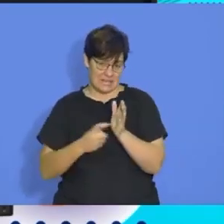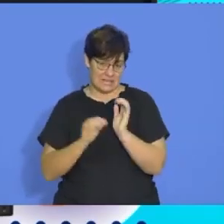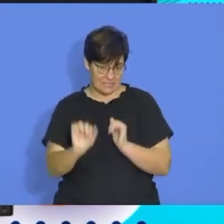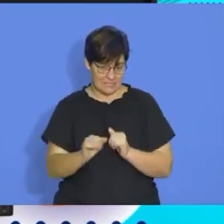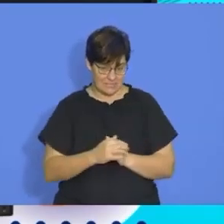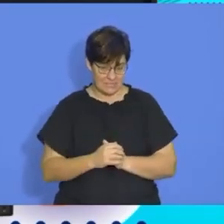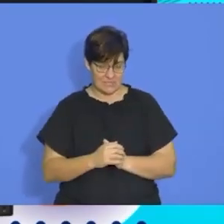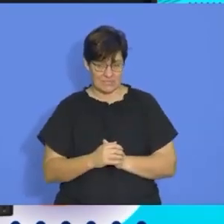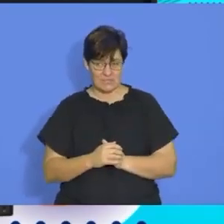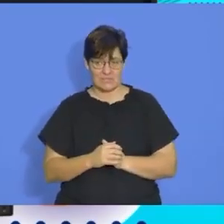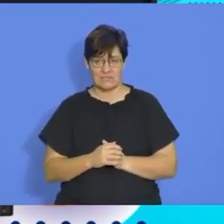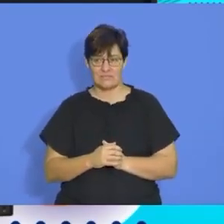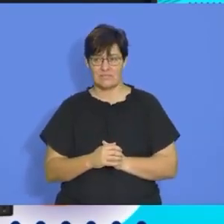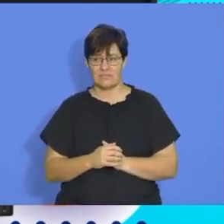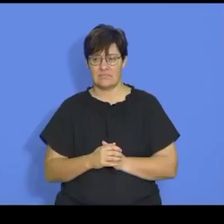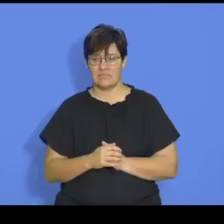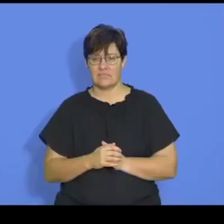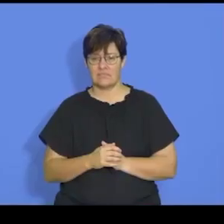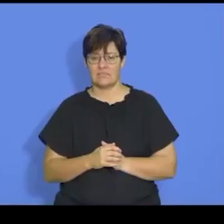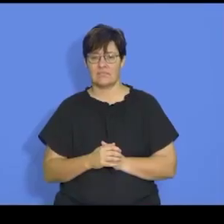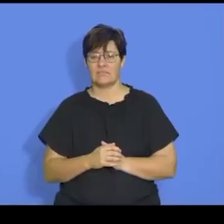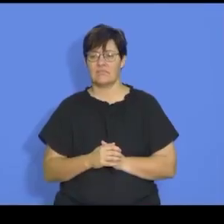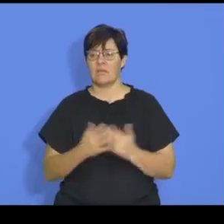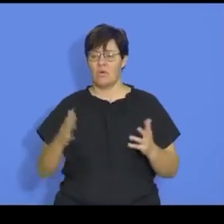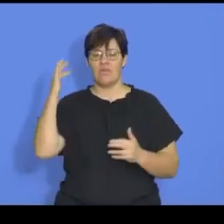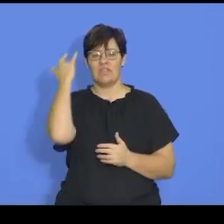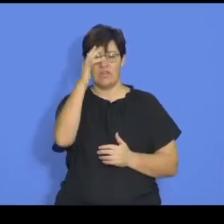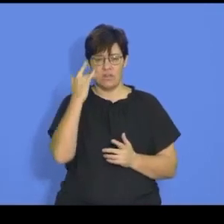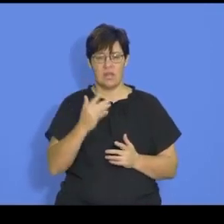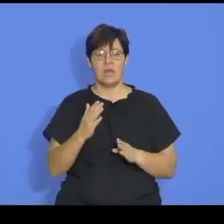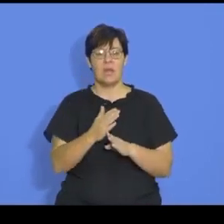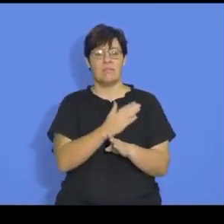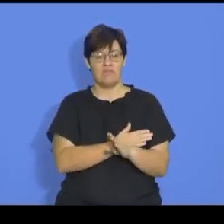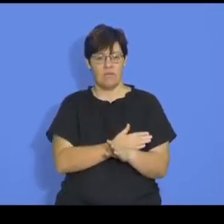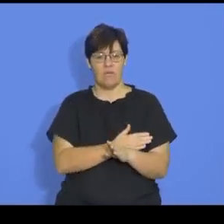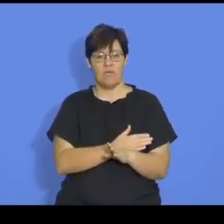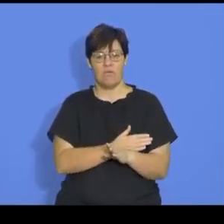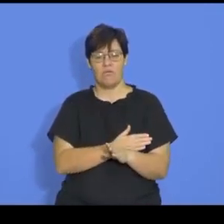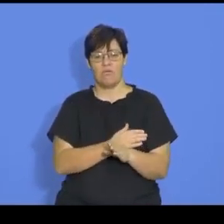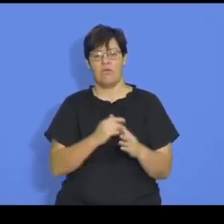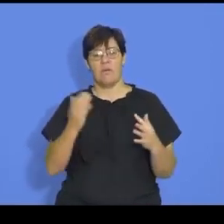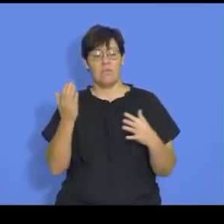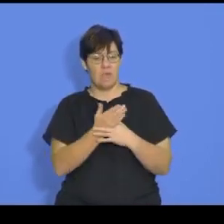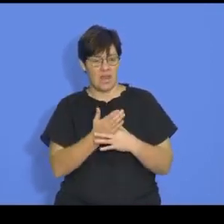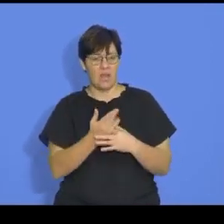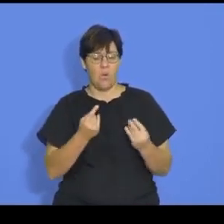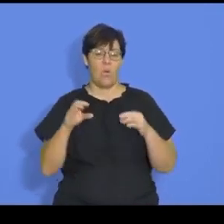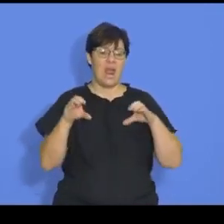business debts. Okay. Right, a bit more theory before we get to an